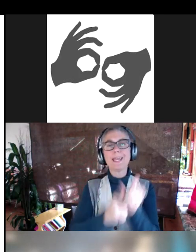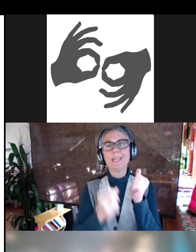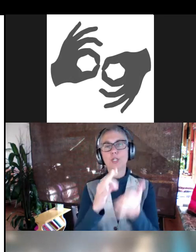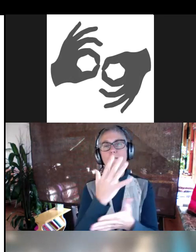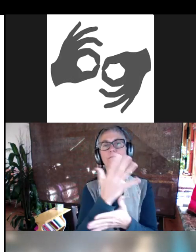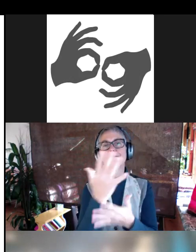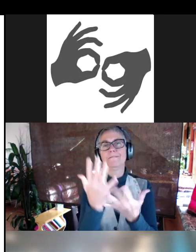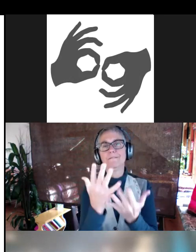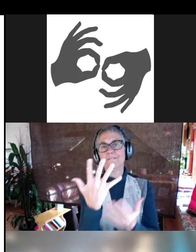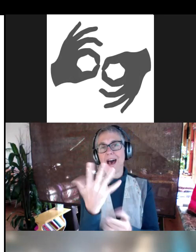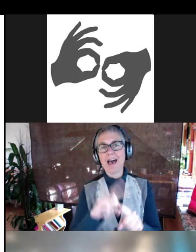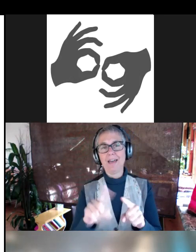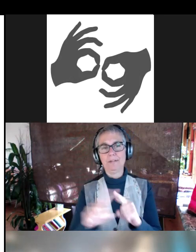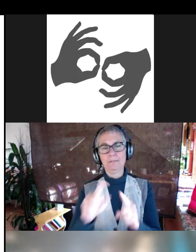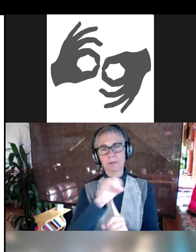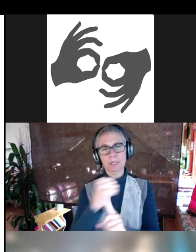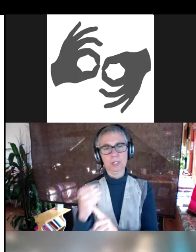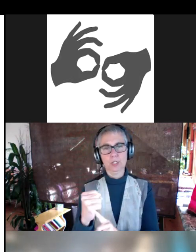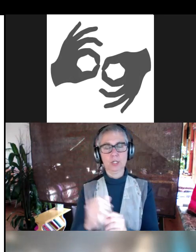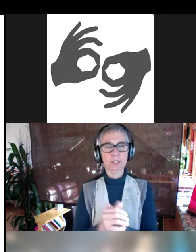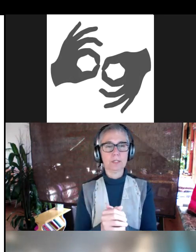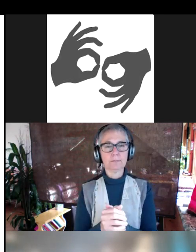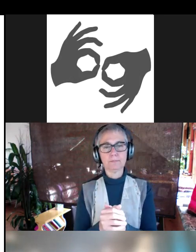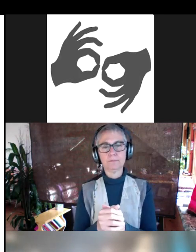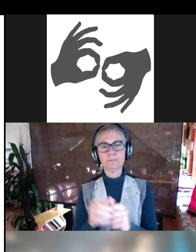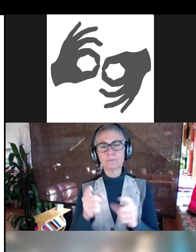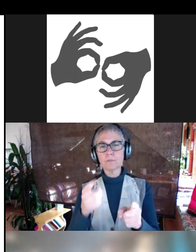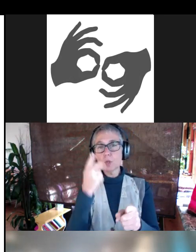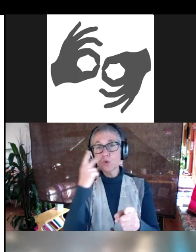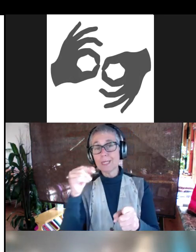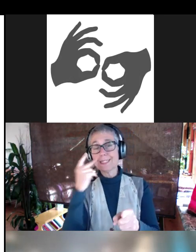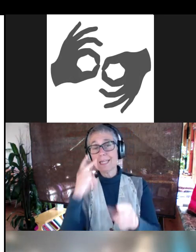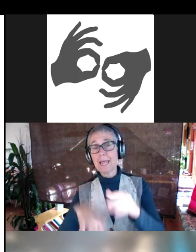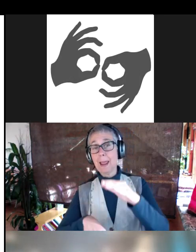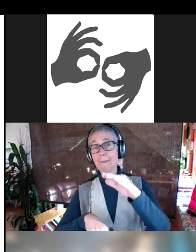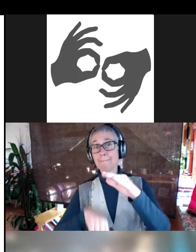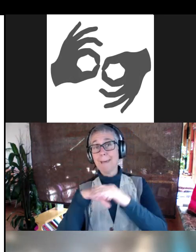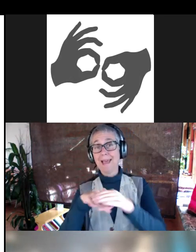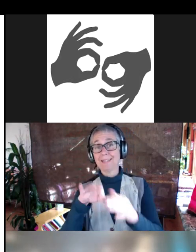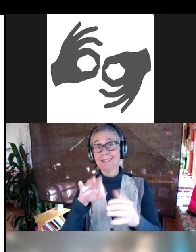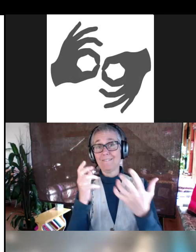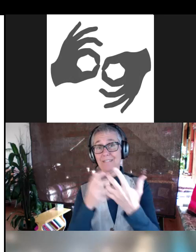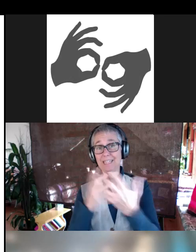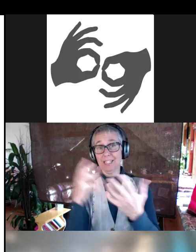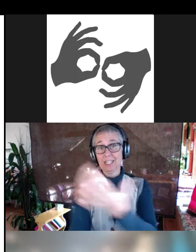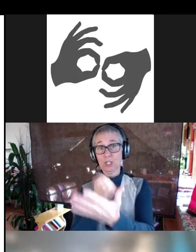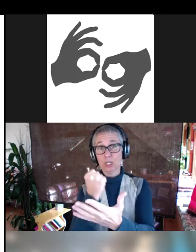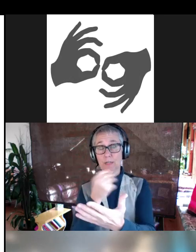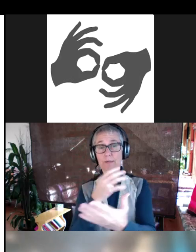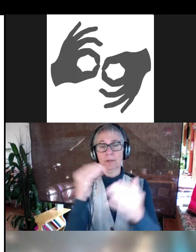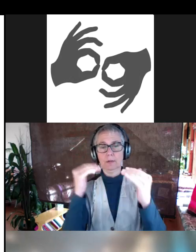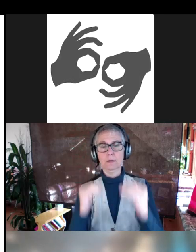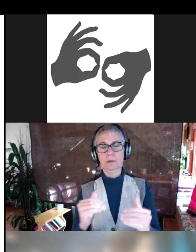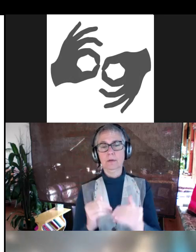plots. This top plot is the maximum fitness achieved in those top 96 predictions, and this bottom plot is the mean fitness achieved in those